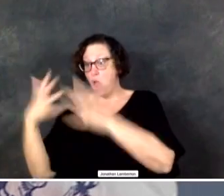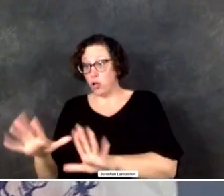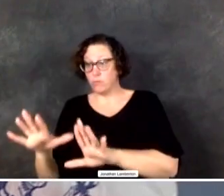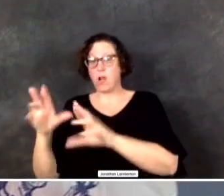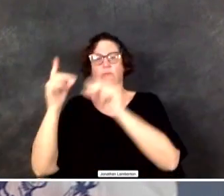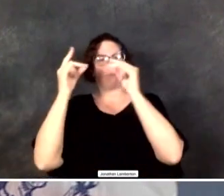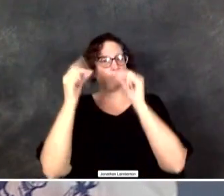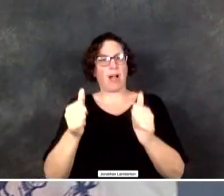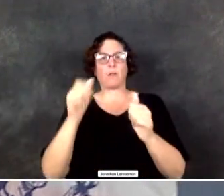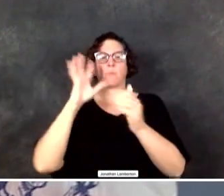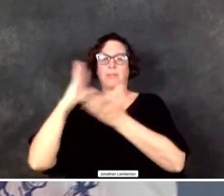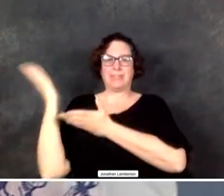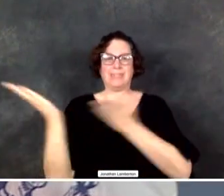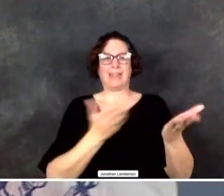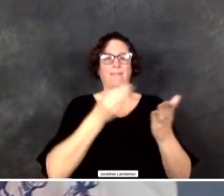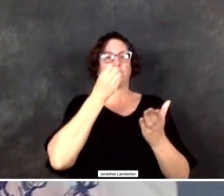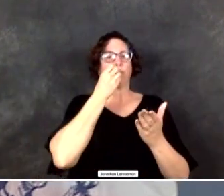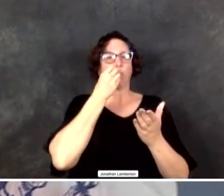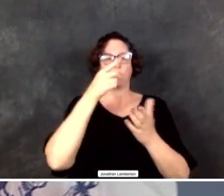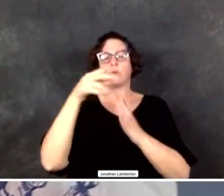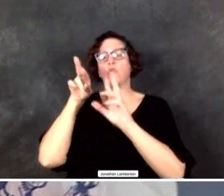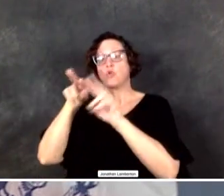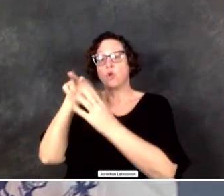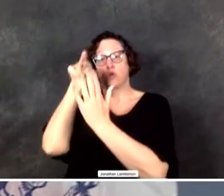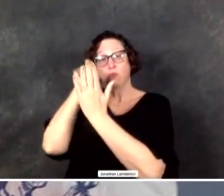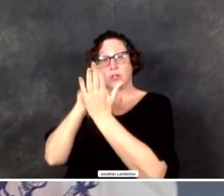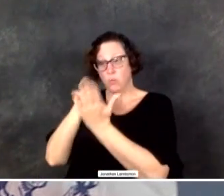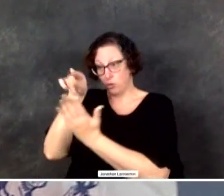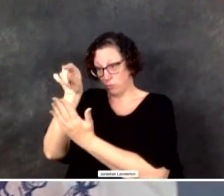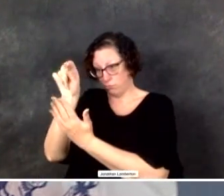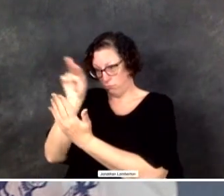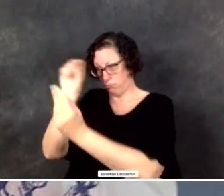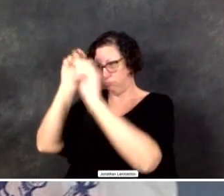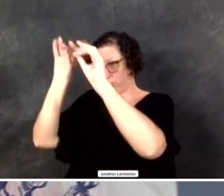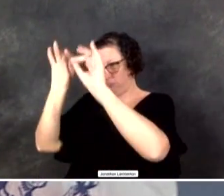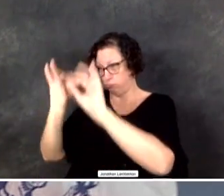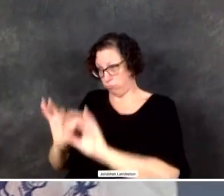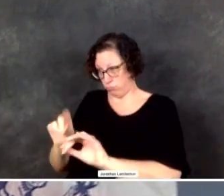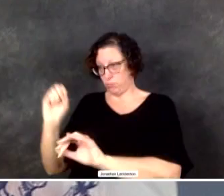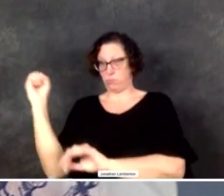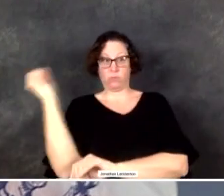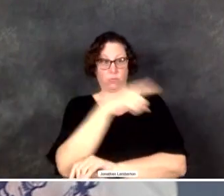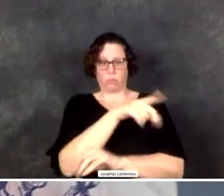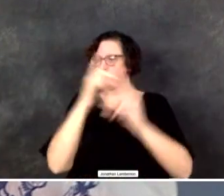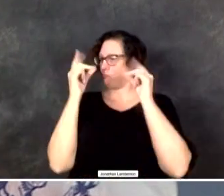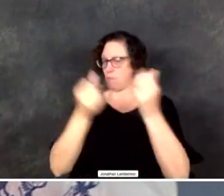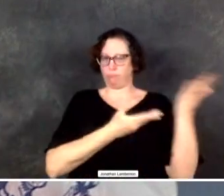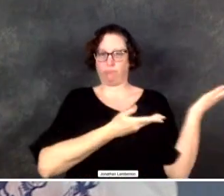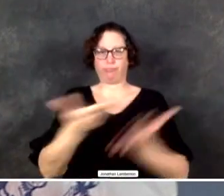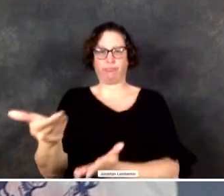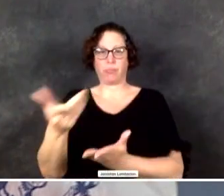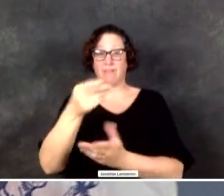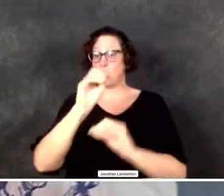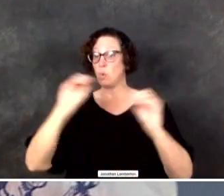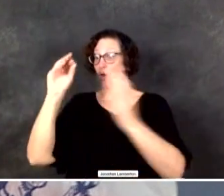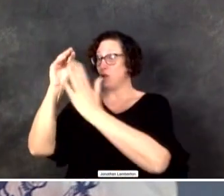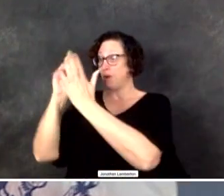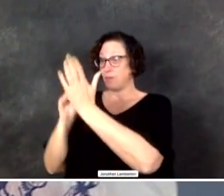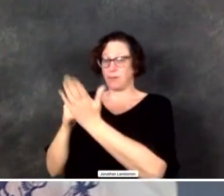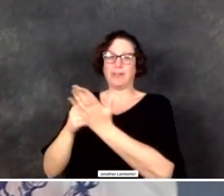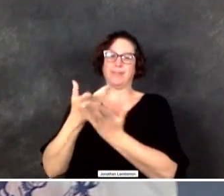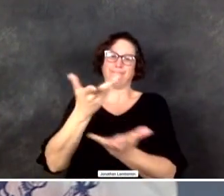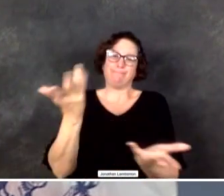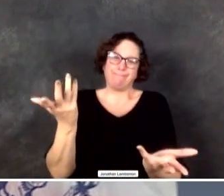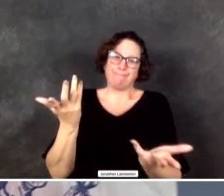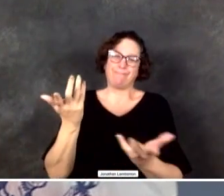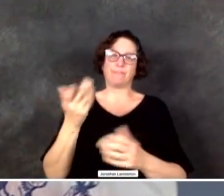I have told Commissioner Garcia that this is an area, even though we're dealing with a lot of challenges,